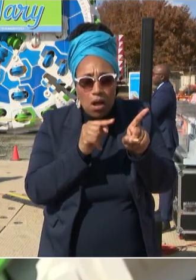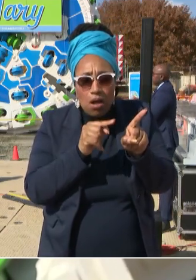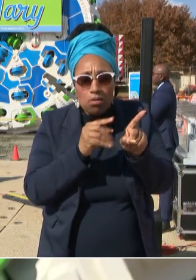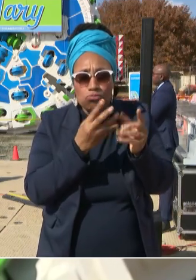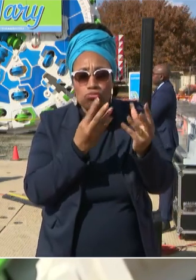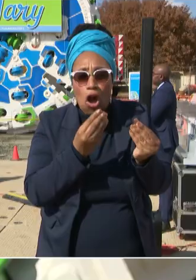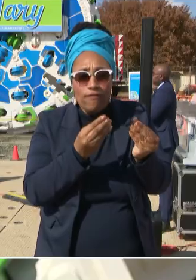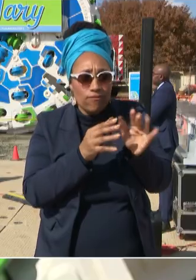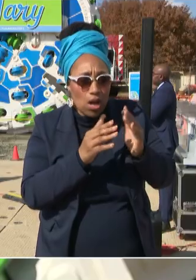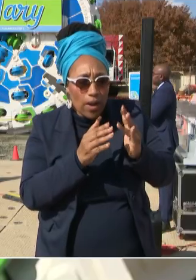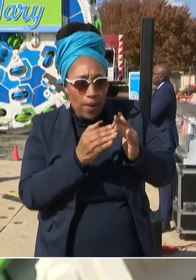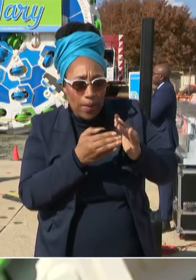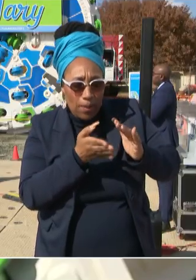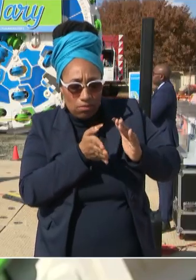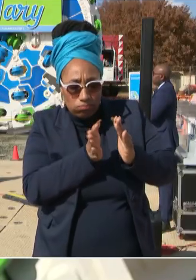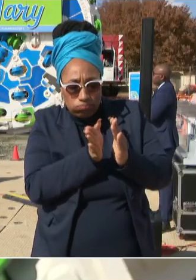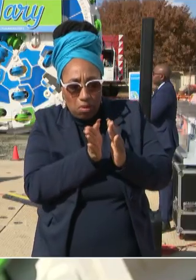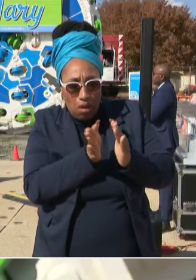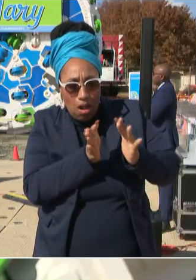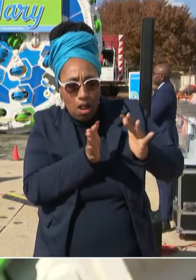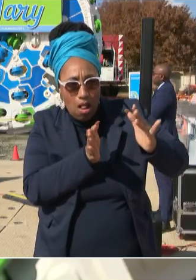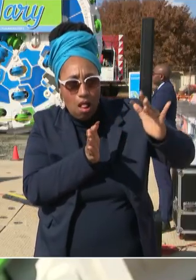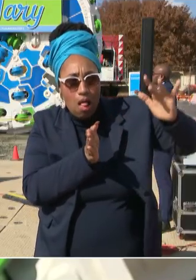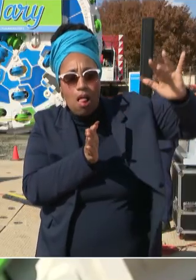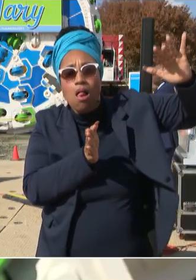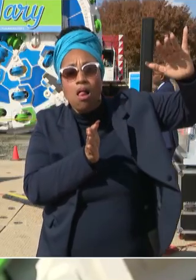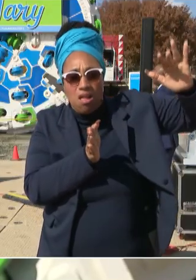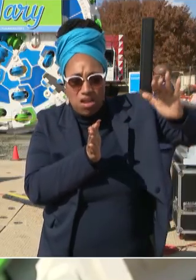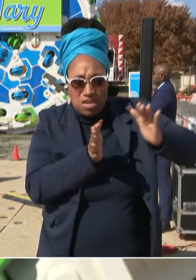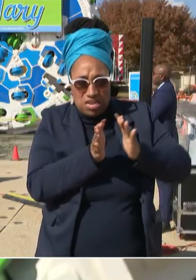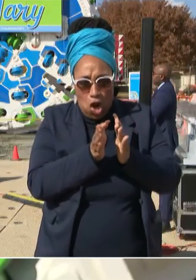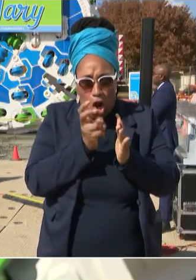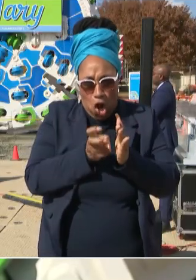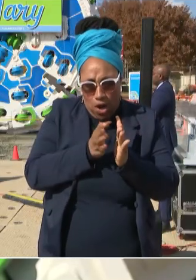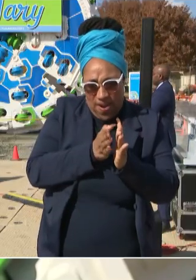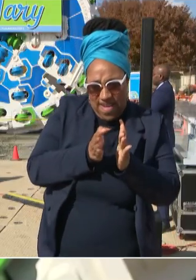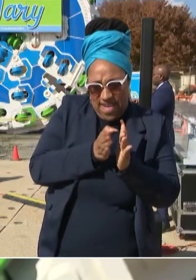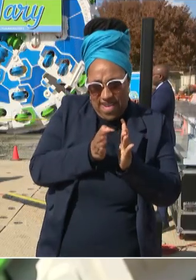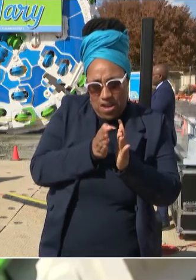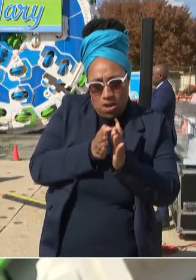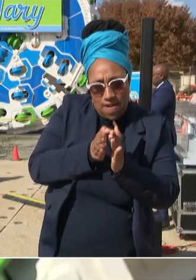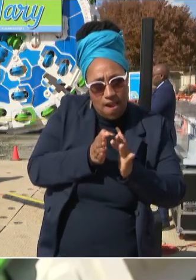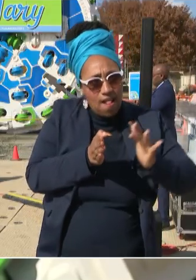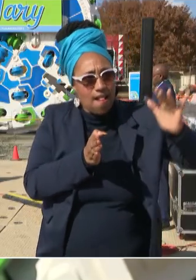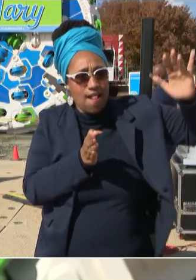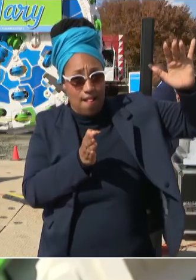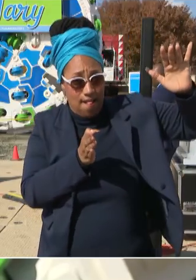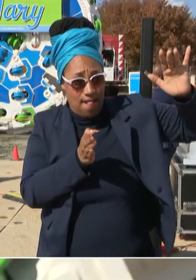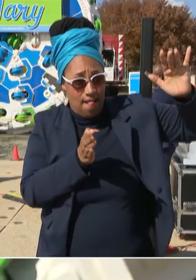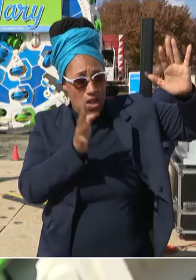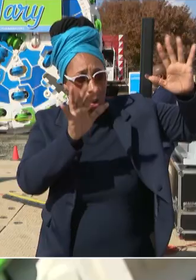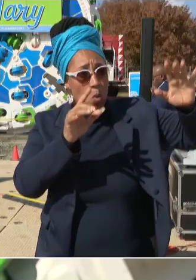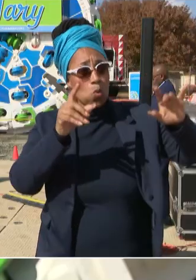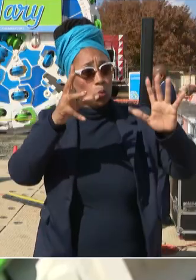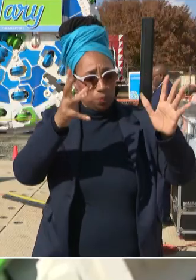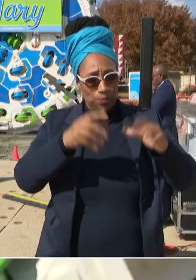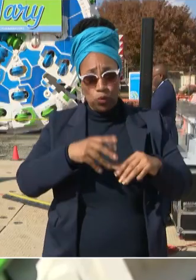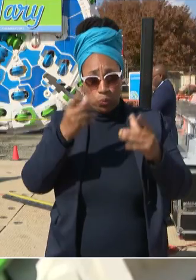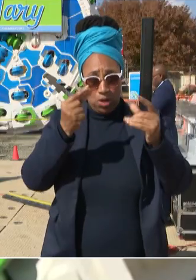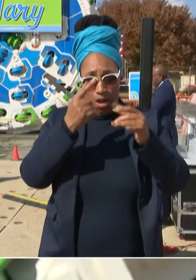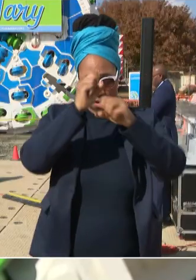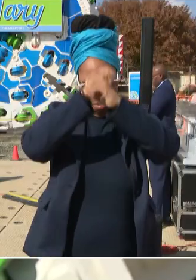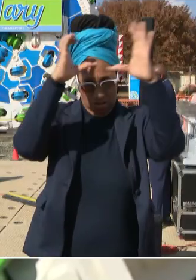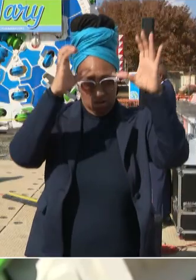tunnel depth varies between 80 and 160 feet below ground and is designed to operate only